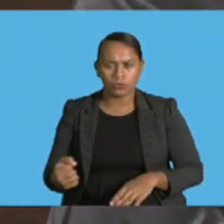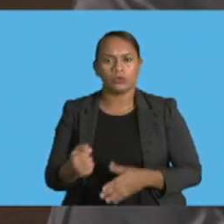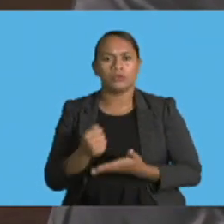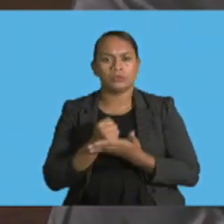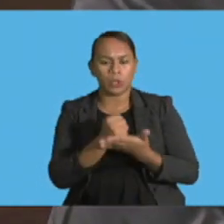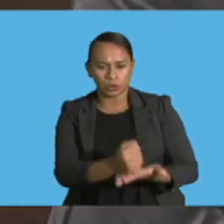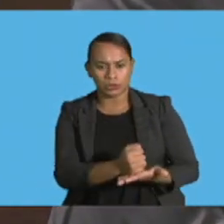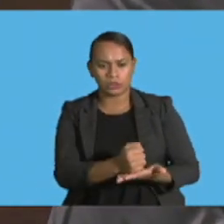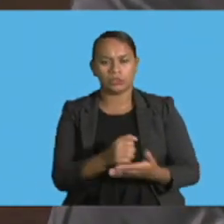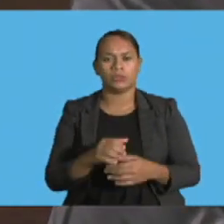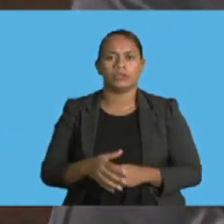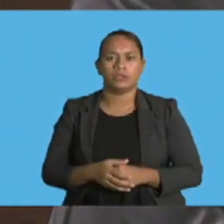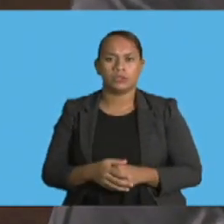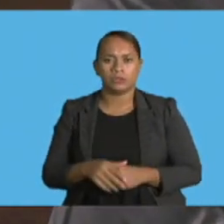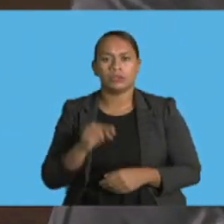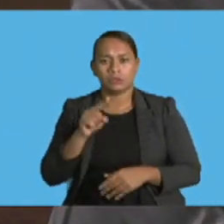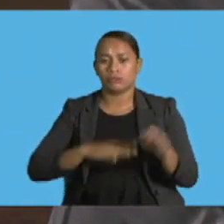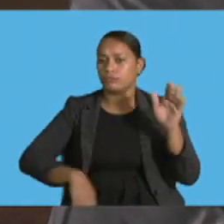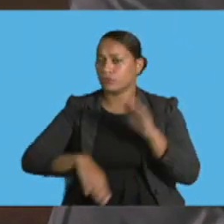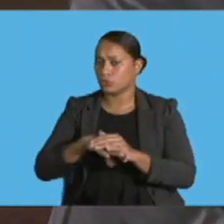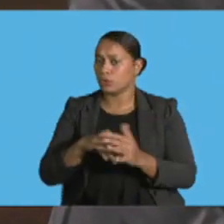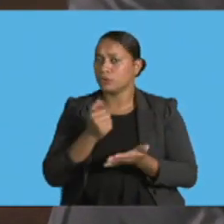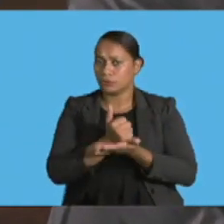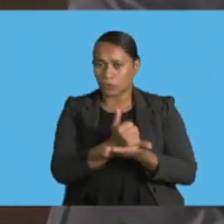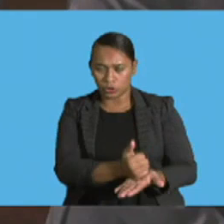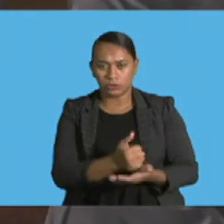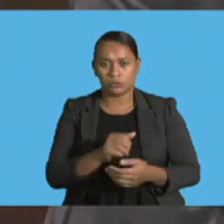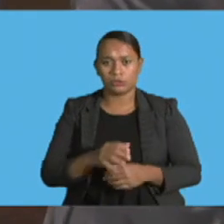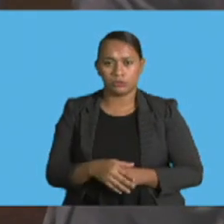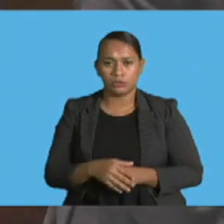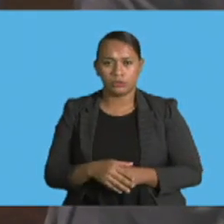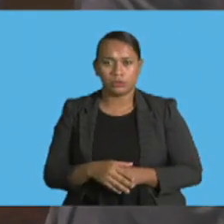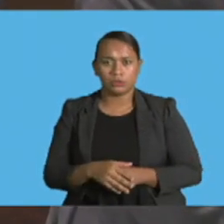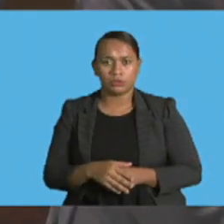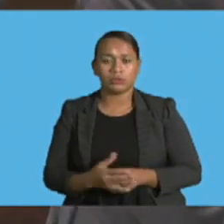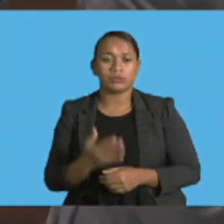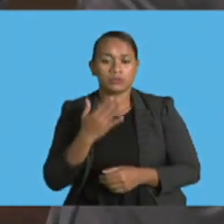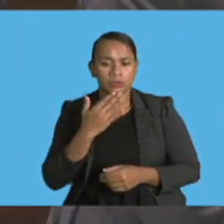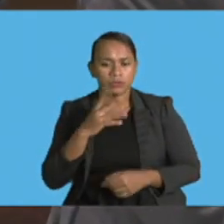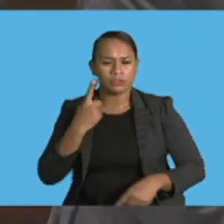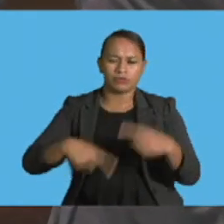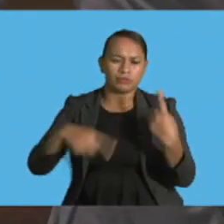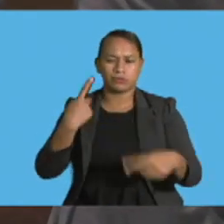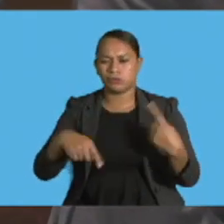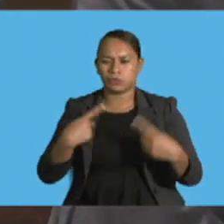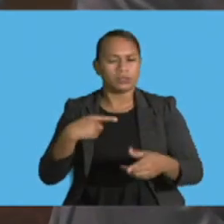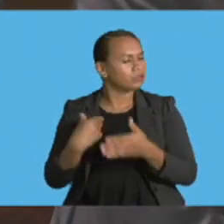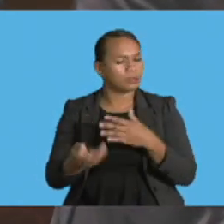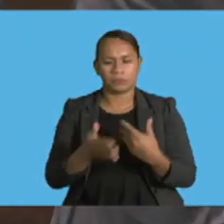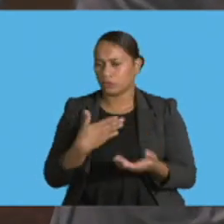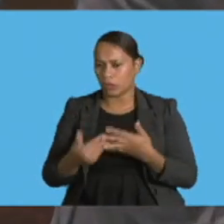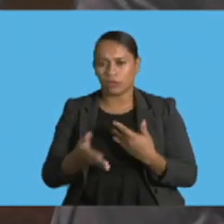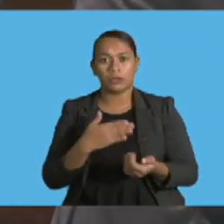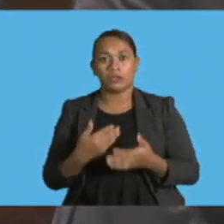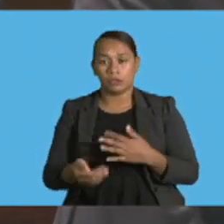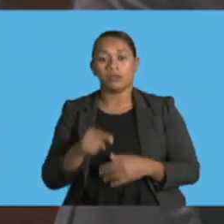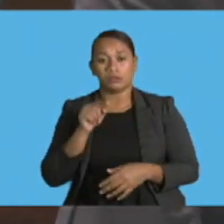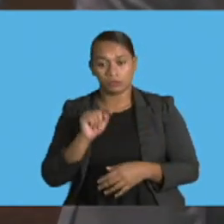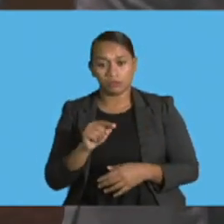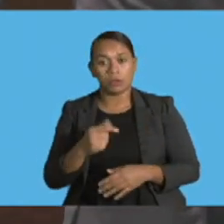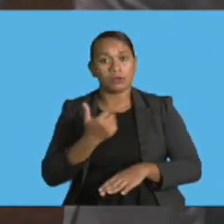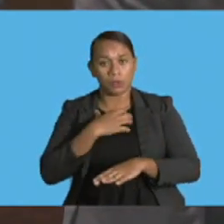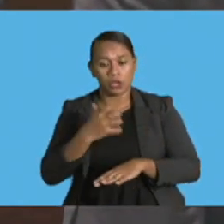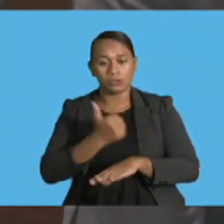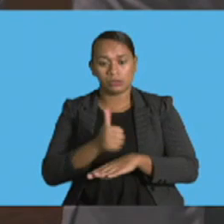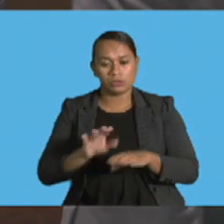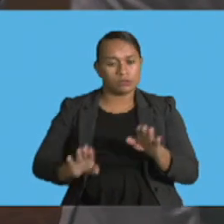that despite the opposition and distraction of the opposition has only increased, including our most